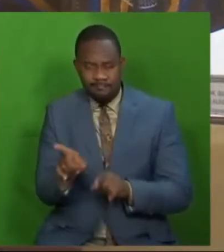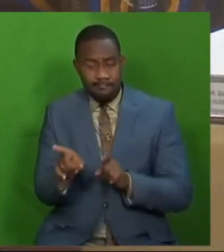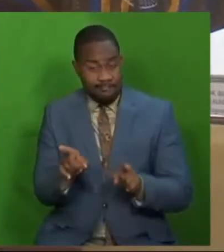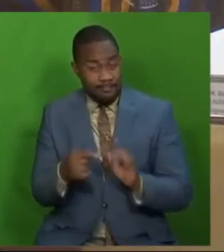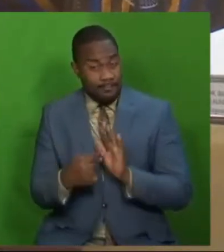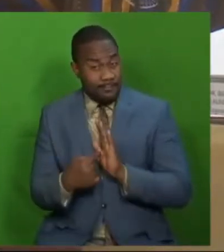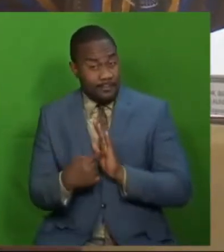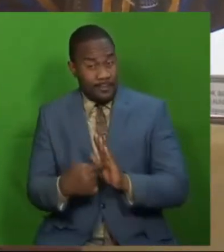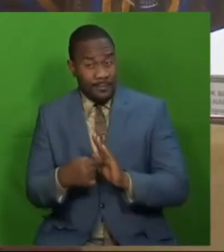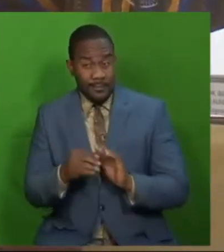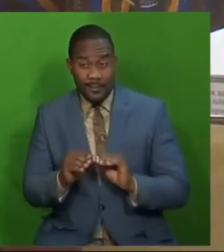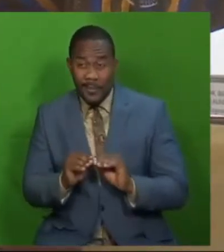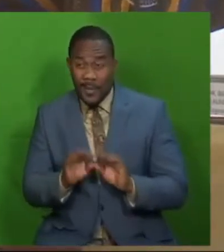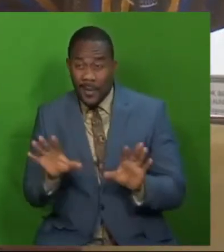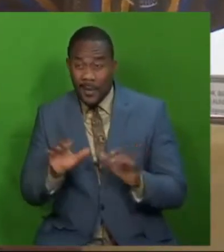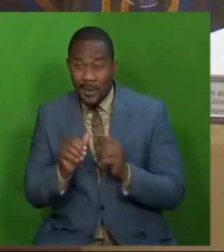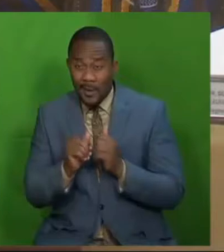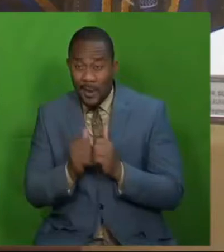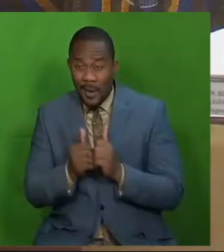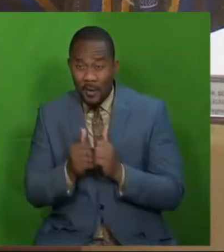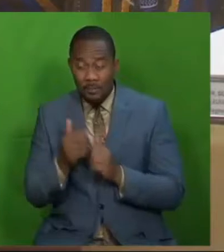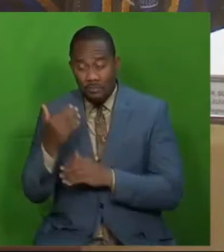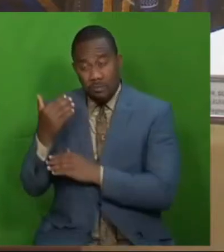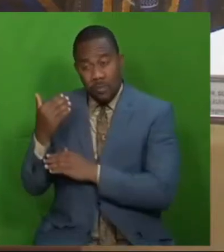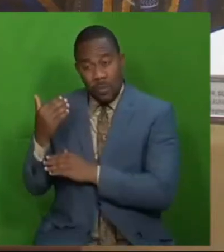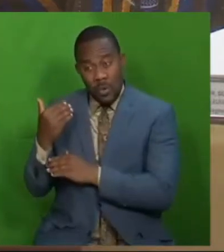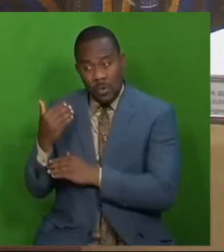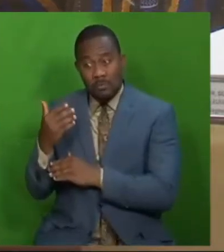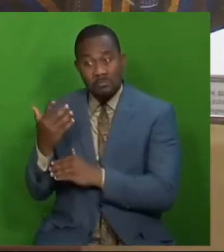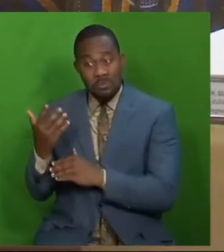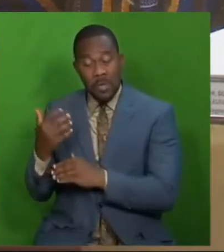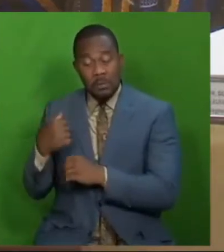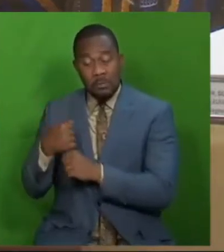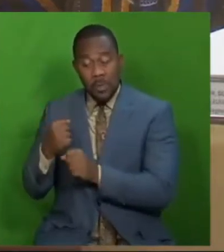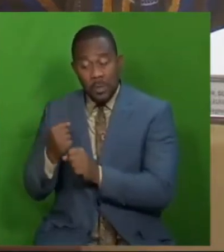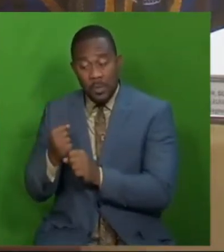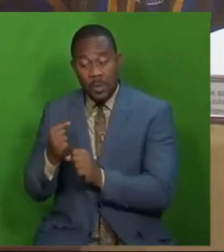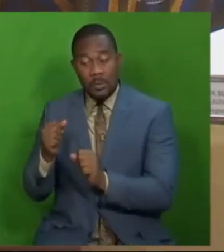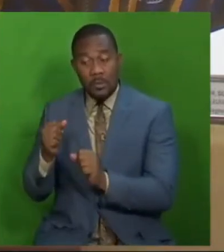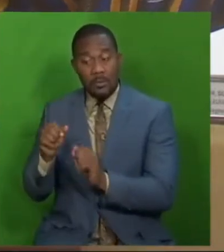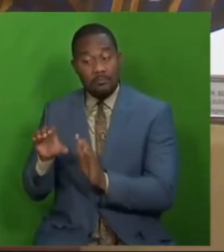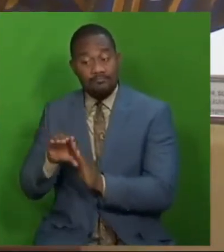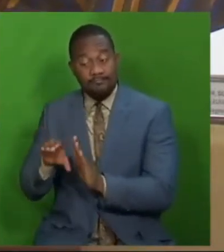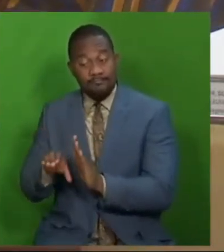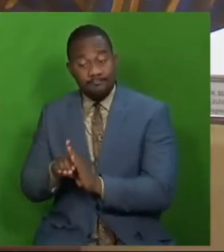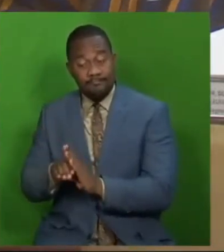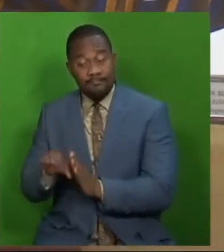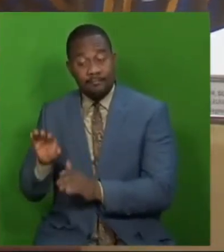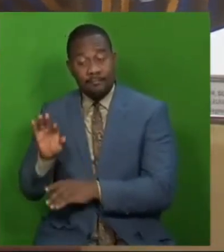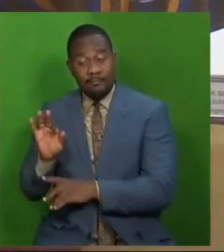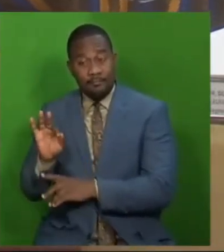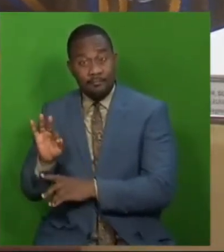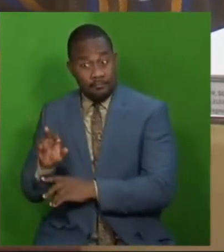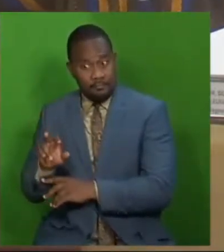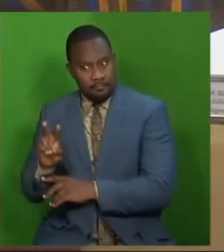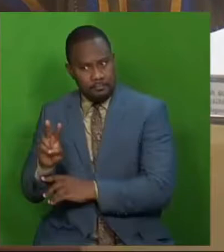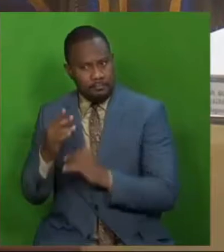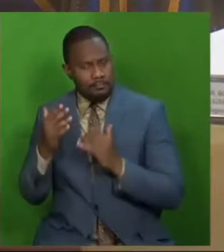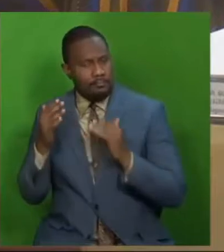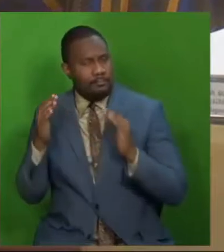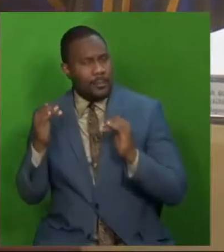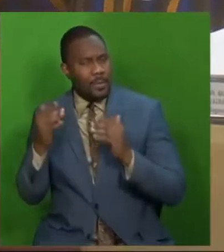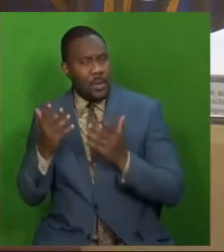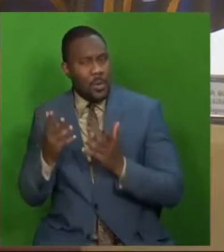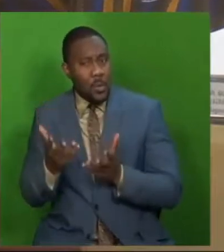to what the framers of the 1992 Constitution expect the State of the Nation address